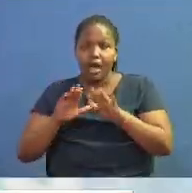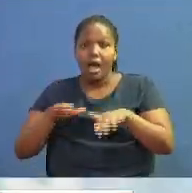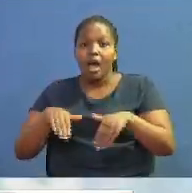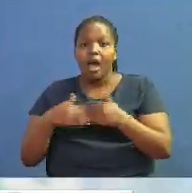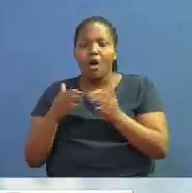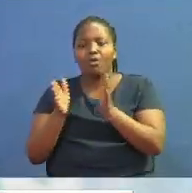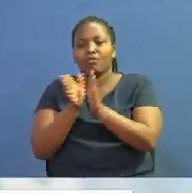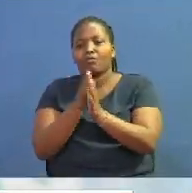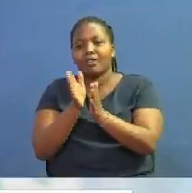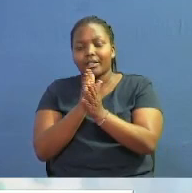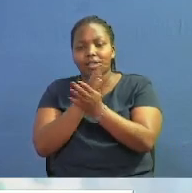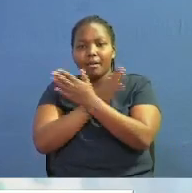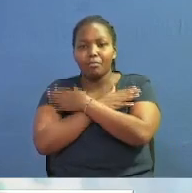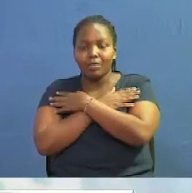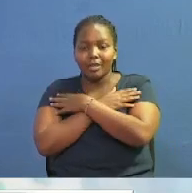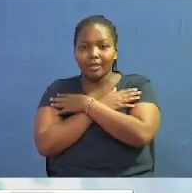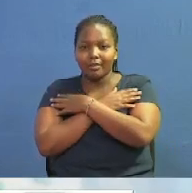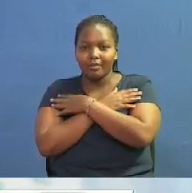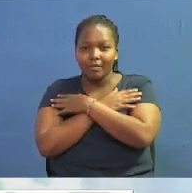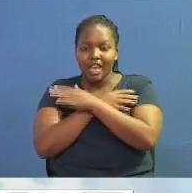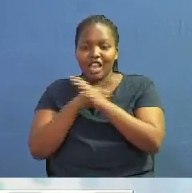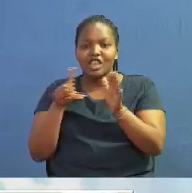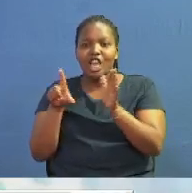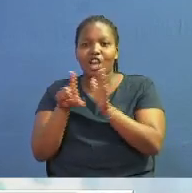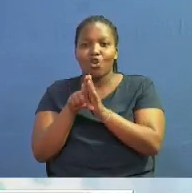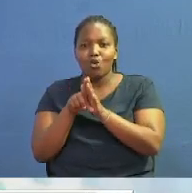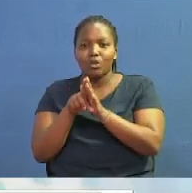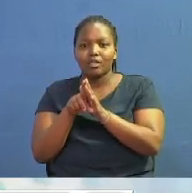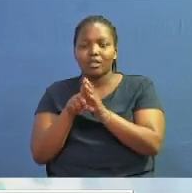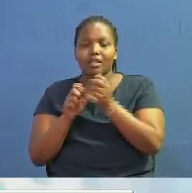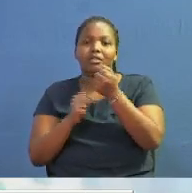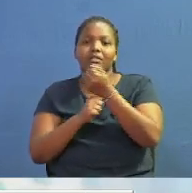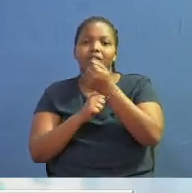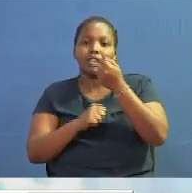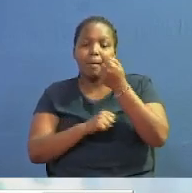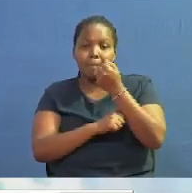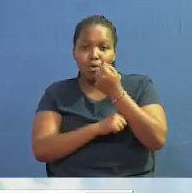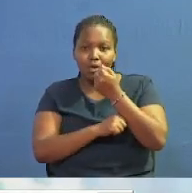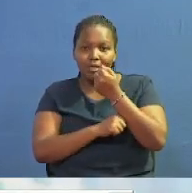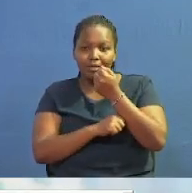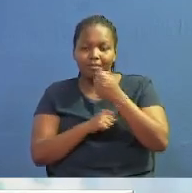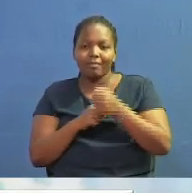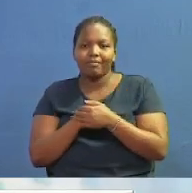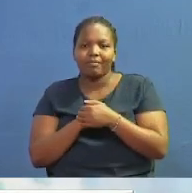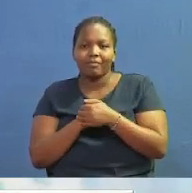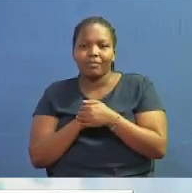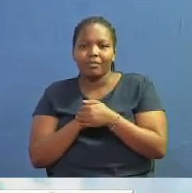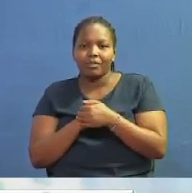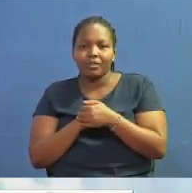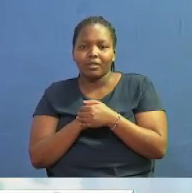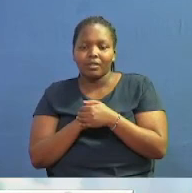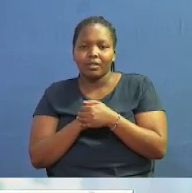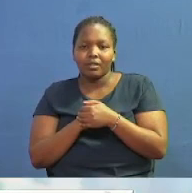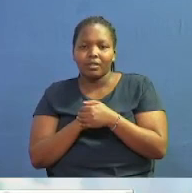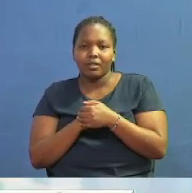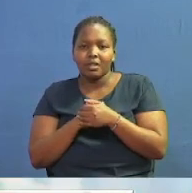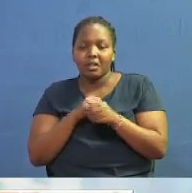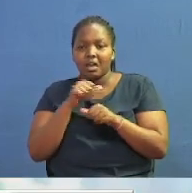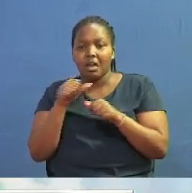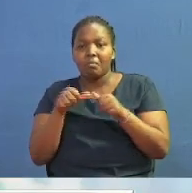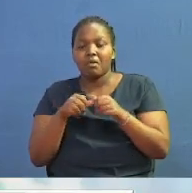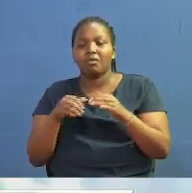fast are we embracing the laws and the support that we are purporting to say in terms of